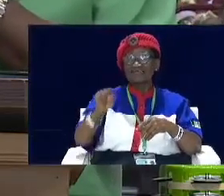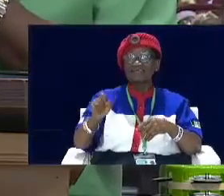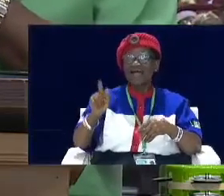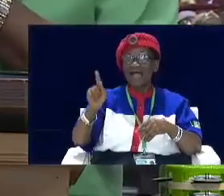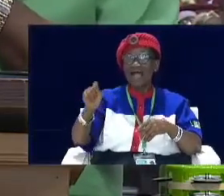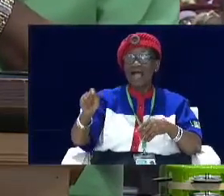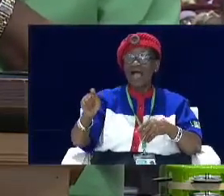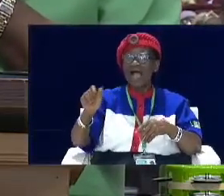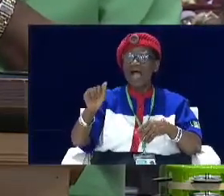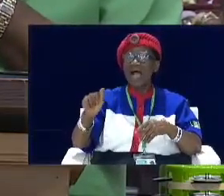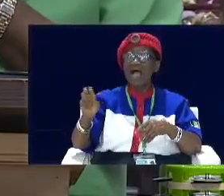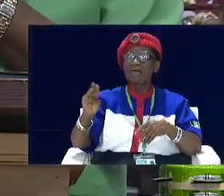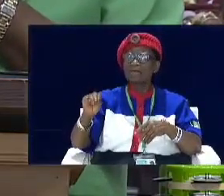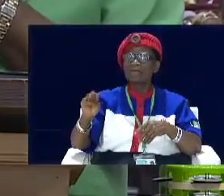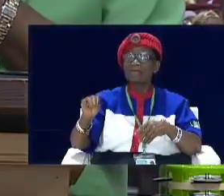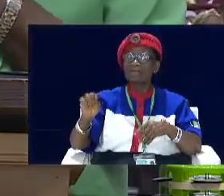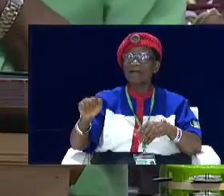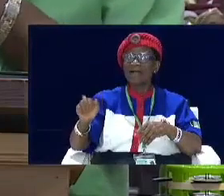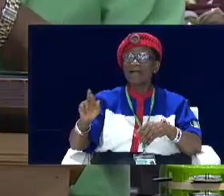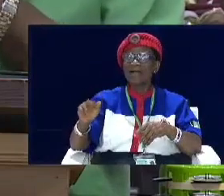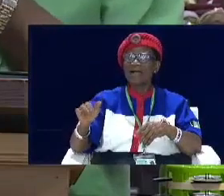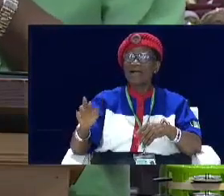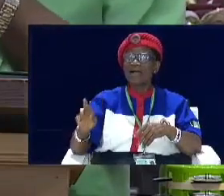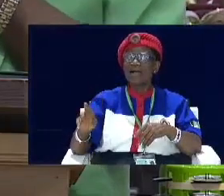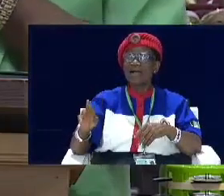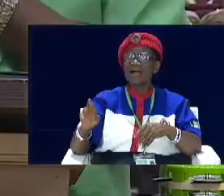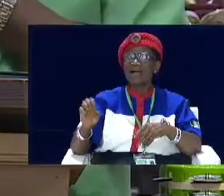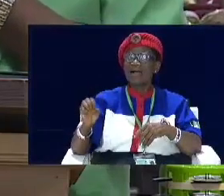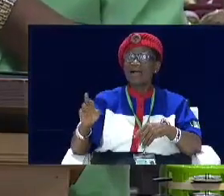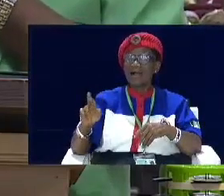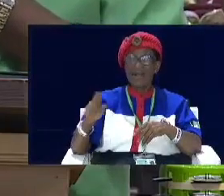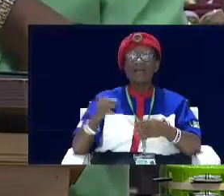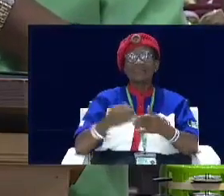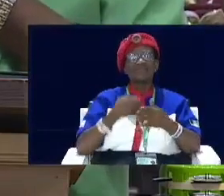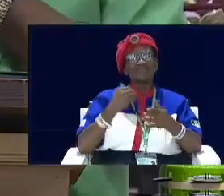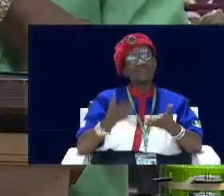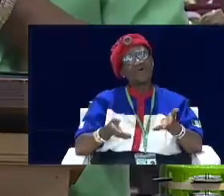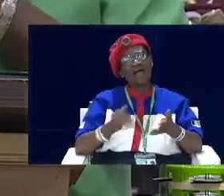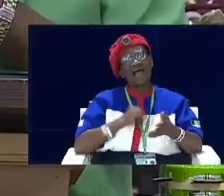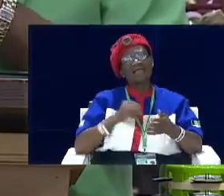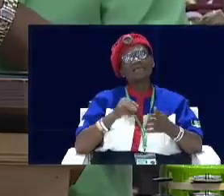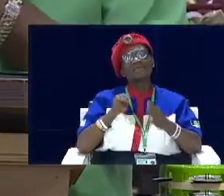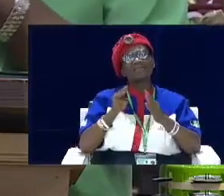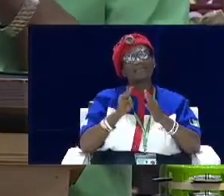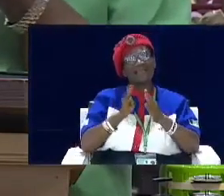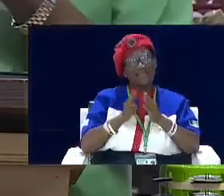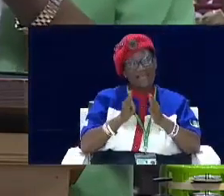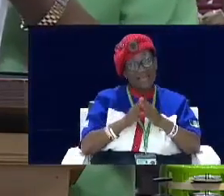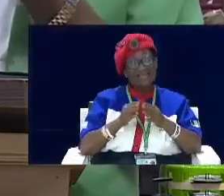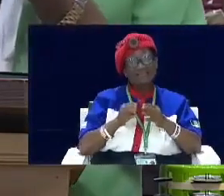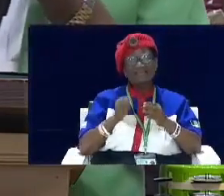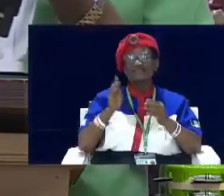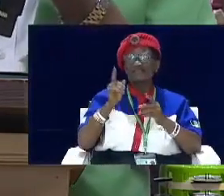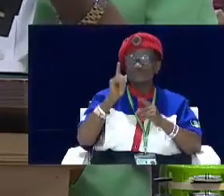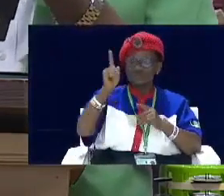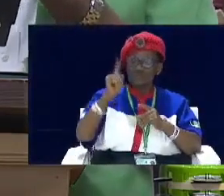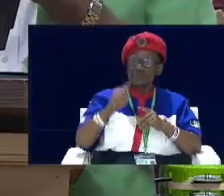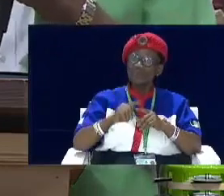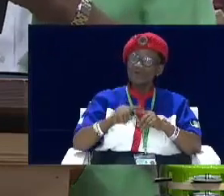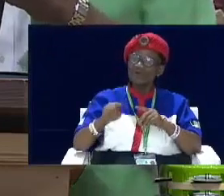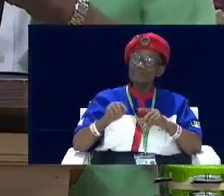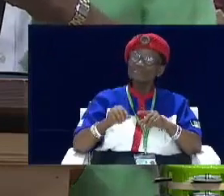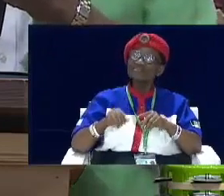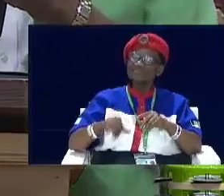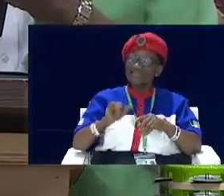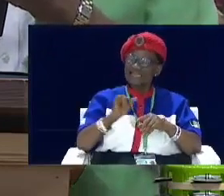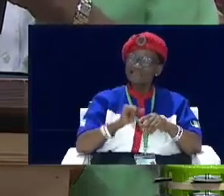Mo ti ahọ́n mi ti wúwo kí n tó bá ọ. Now I've met you, the hand, the mouth is still stammering. Mo tún bá ọ pàdé tán ahọ́n mi ò yí